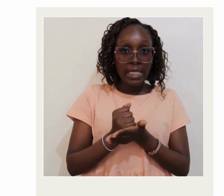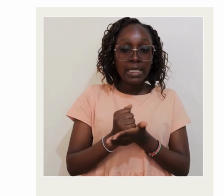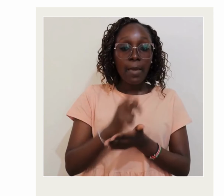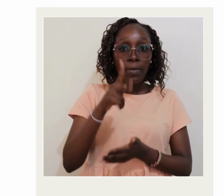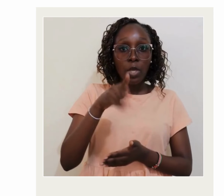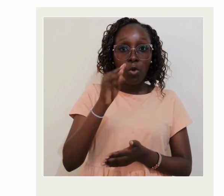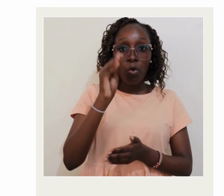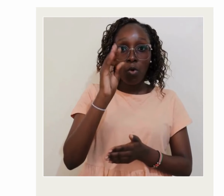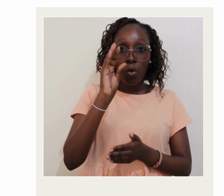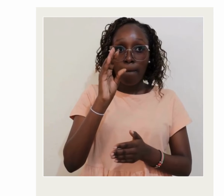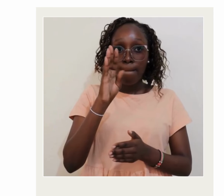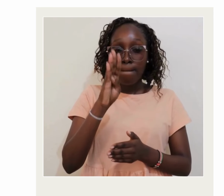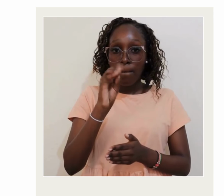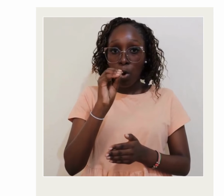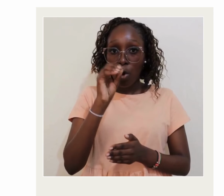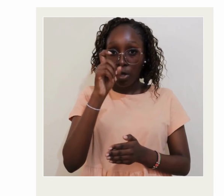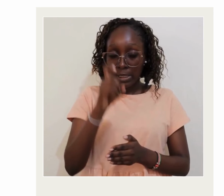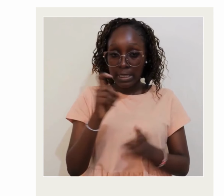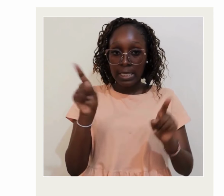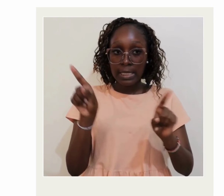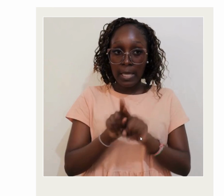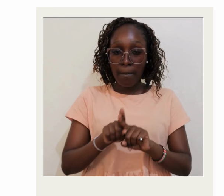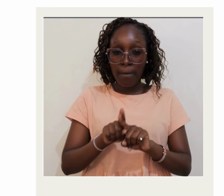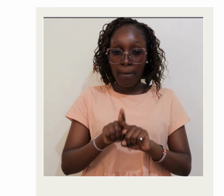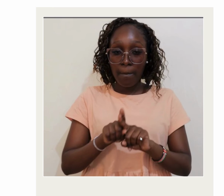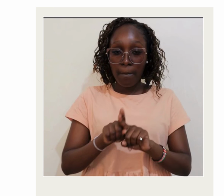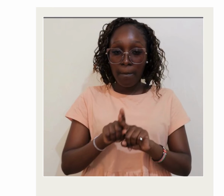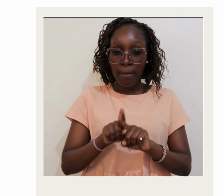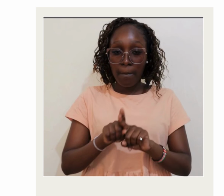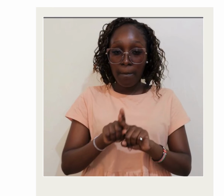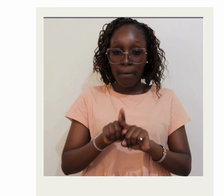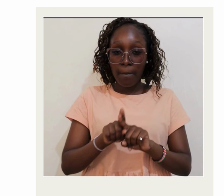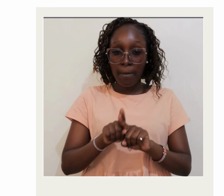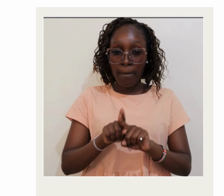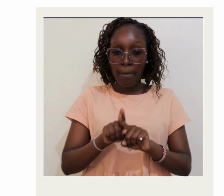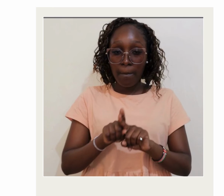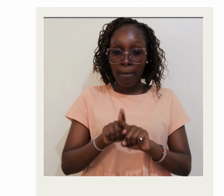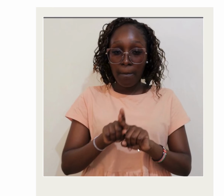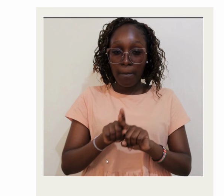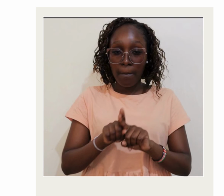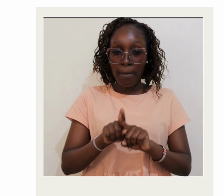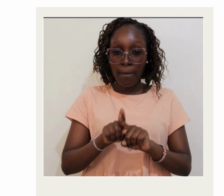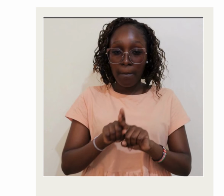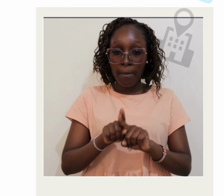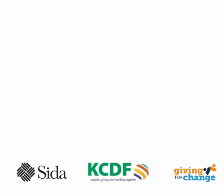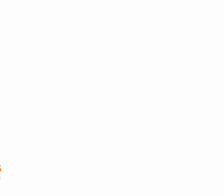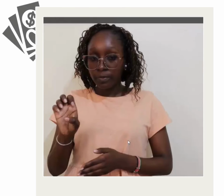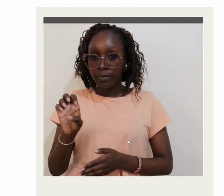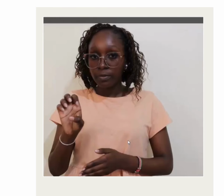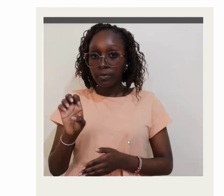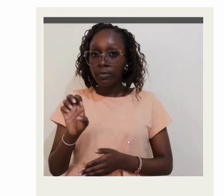principal activities, a main office and postal address, and an application fee.